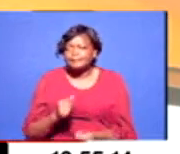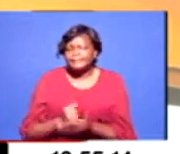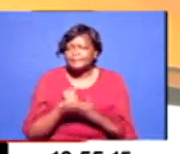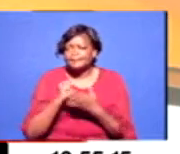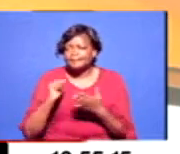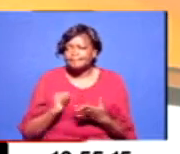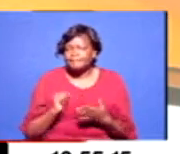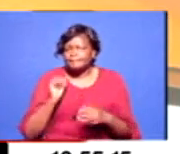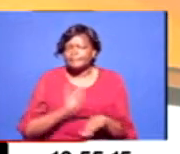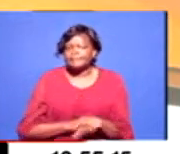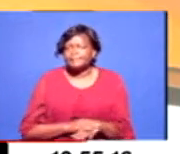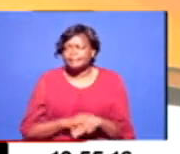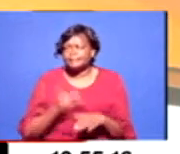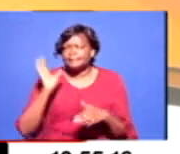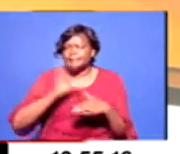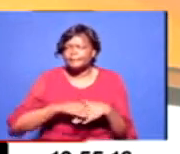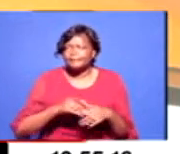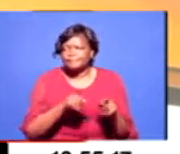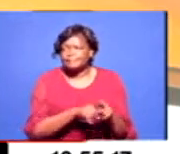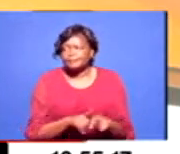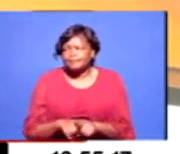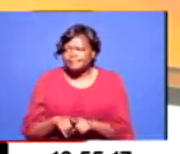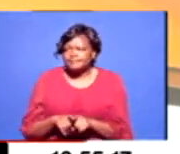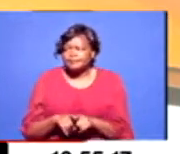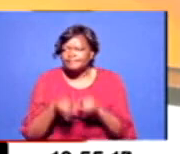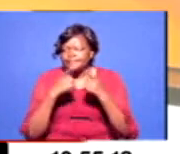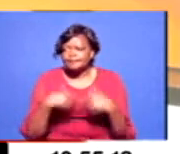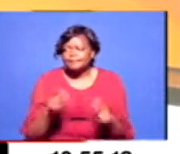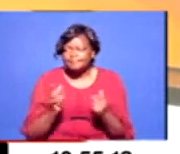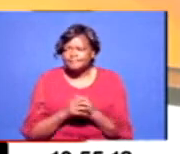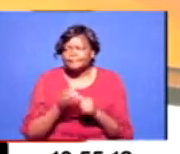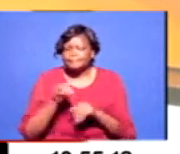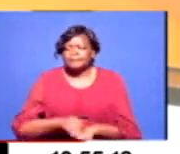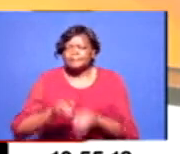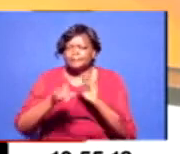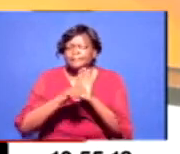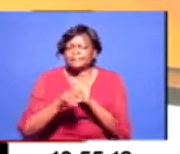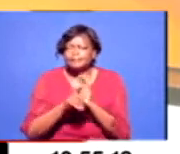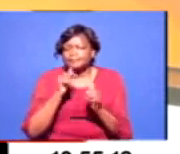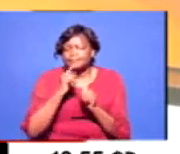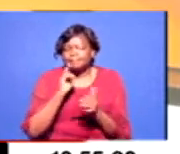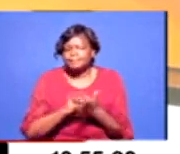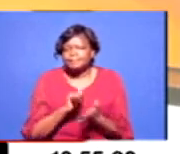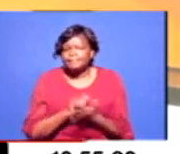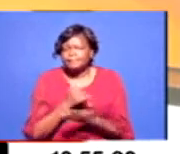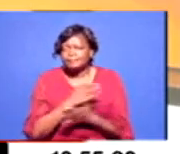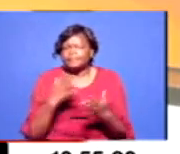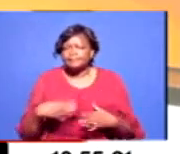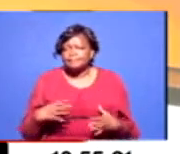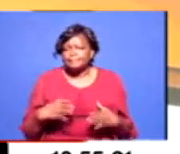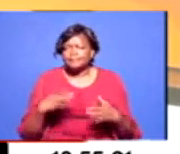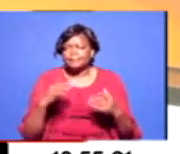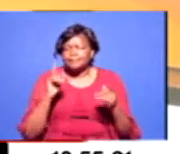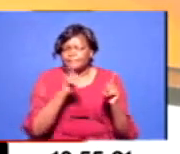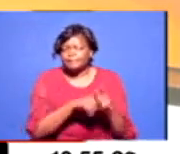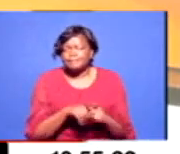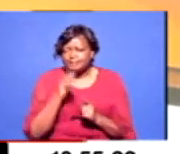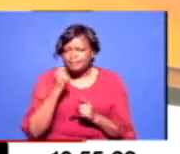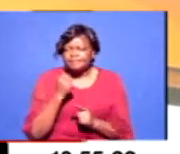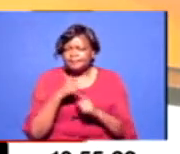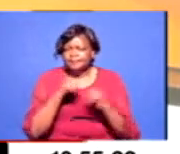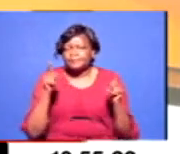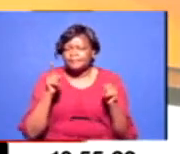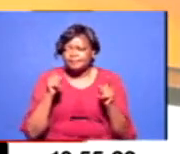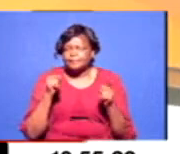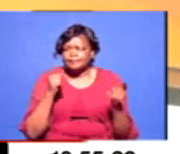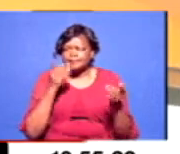get the sanitary pads, and also let's follow the law, which says that everybody as a Kenyan, you are